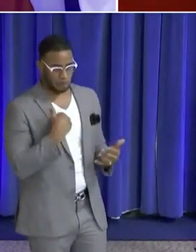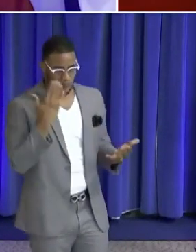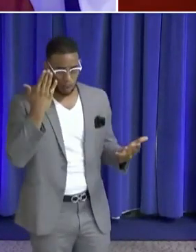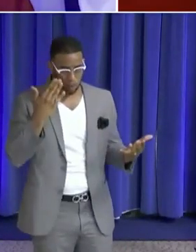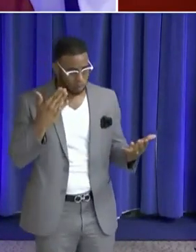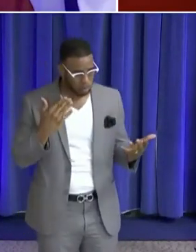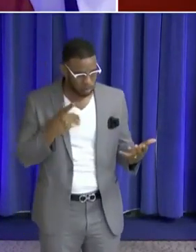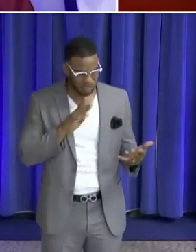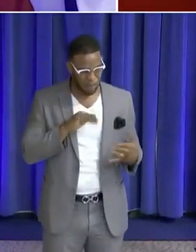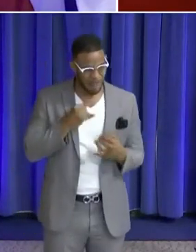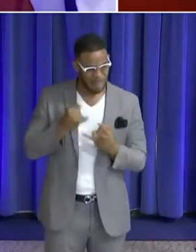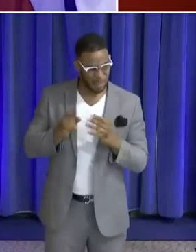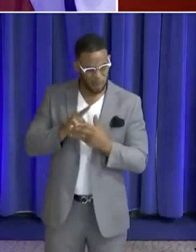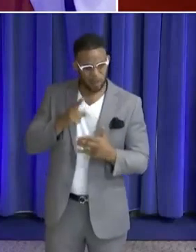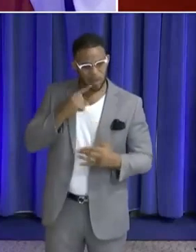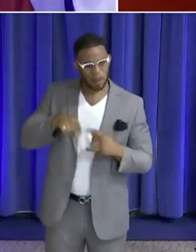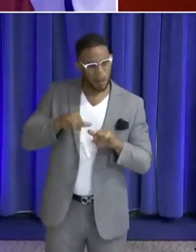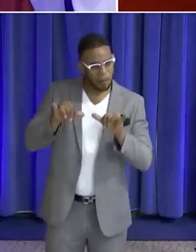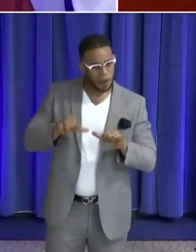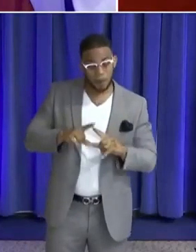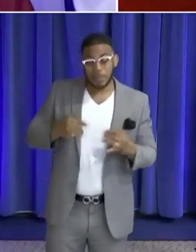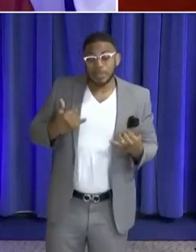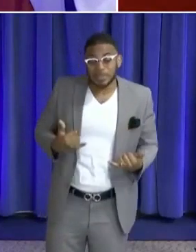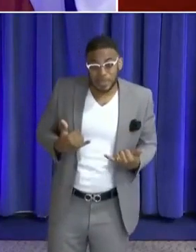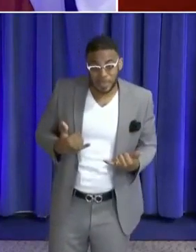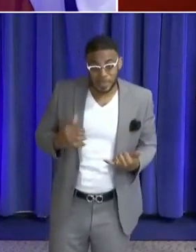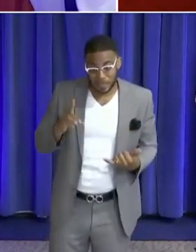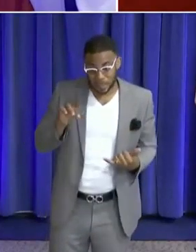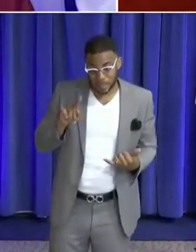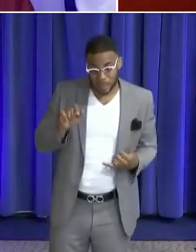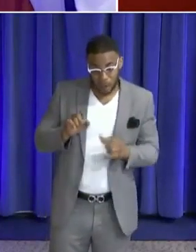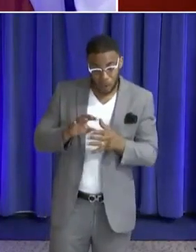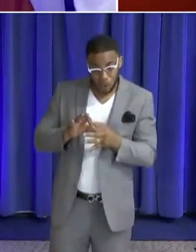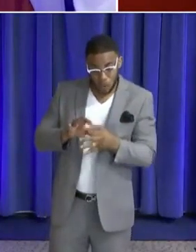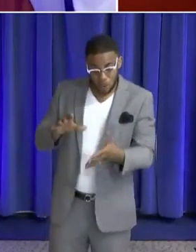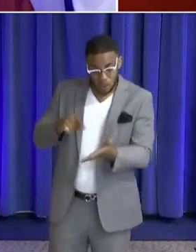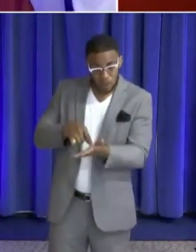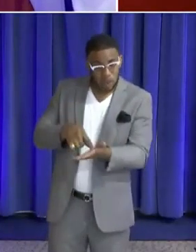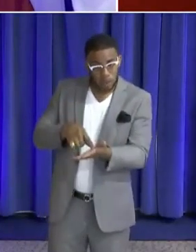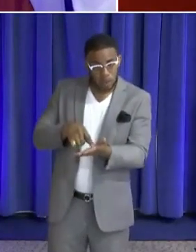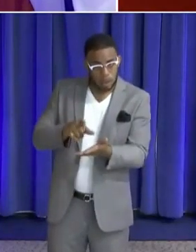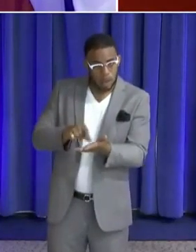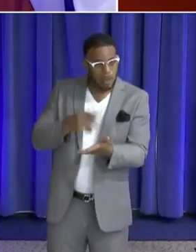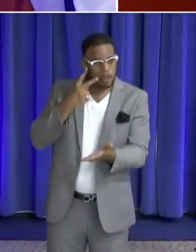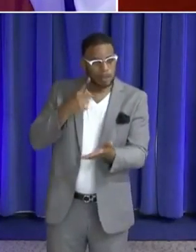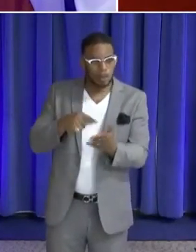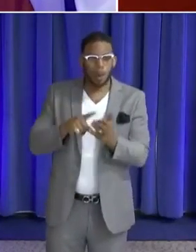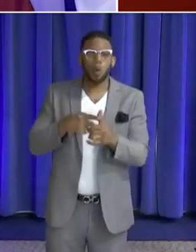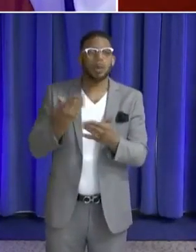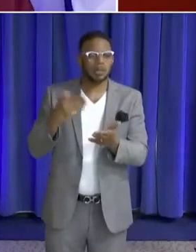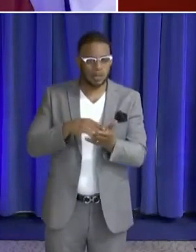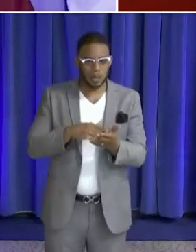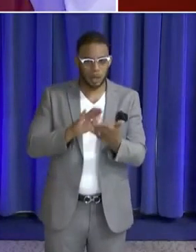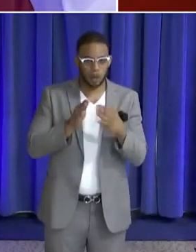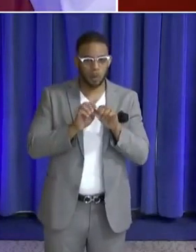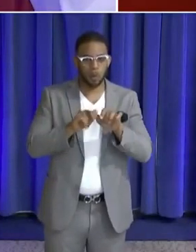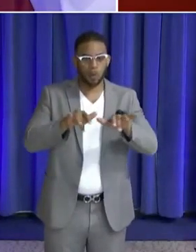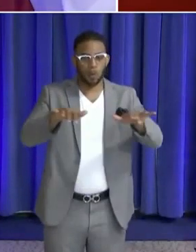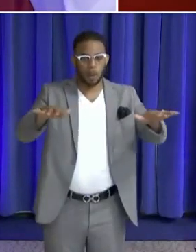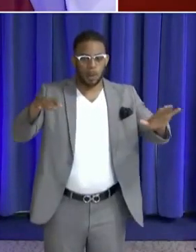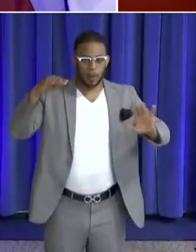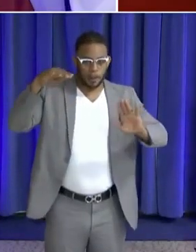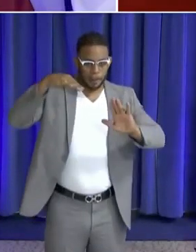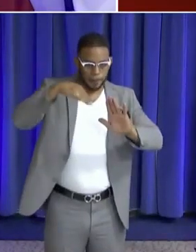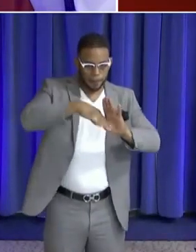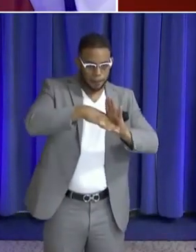said by the end of the week you'll tell us about the metrics, but today the data released show that once again the community spread downward trend